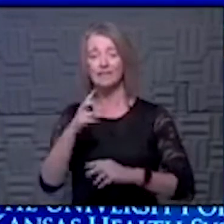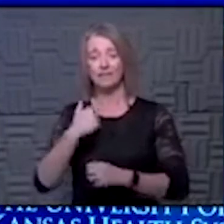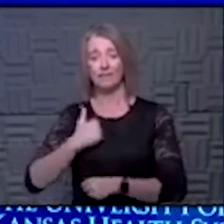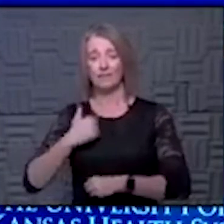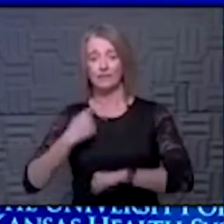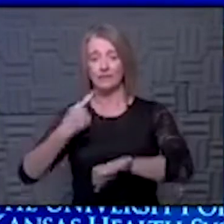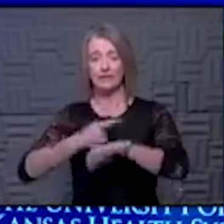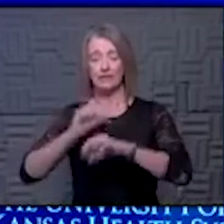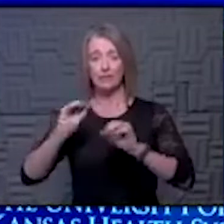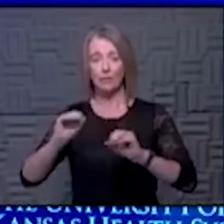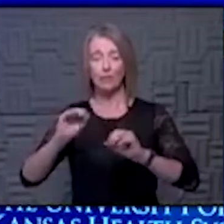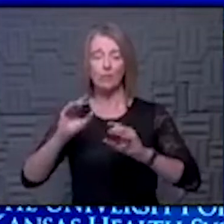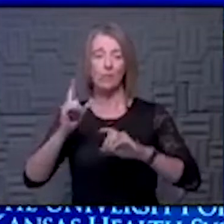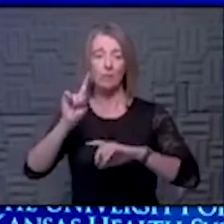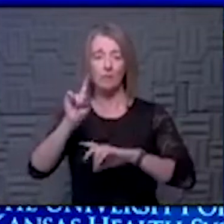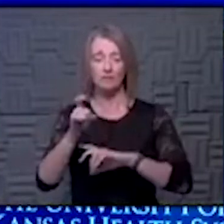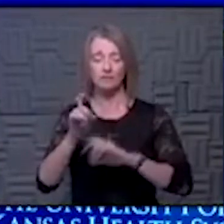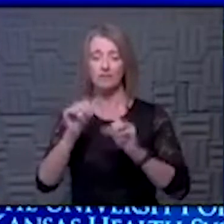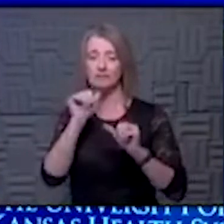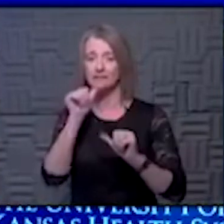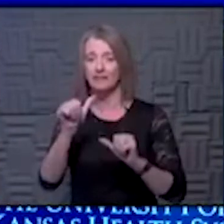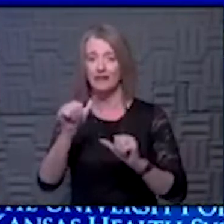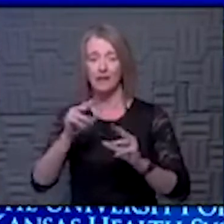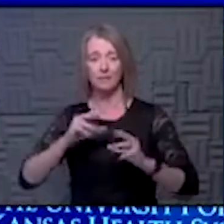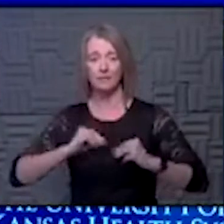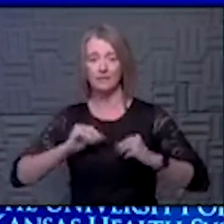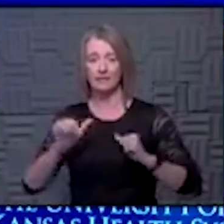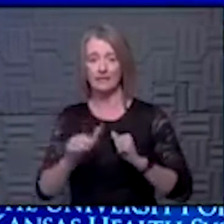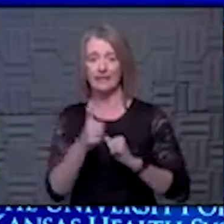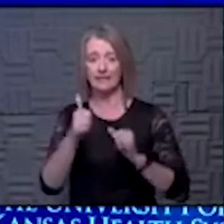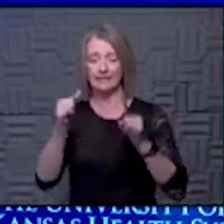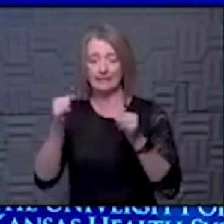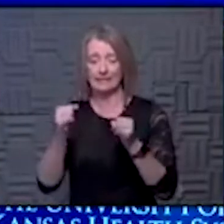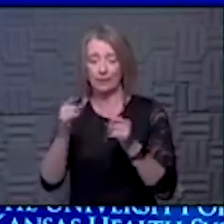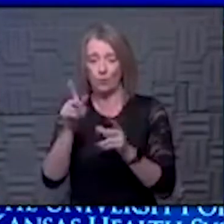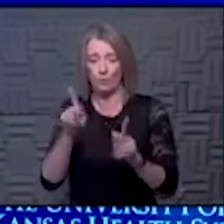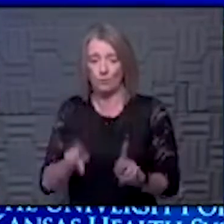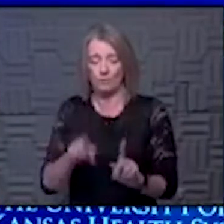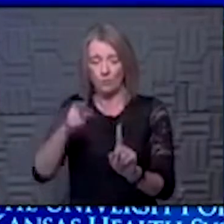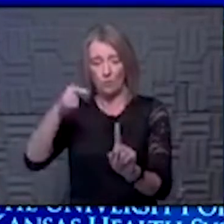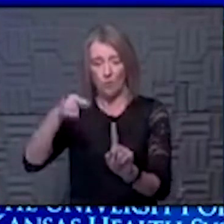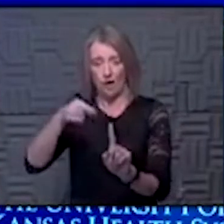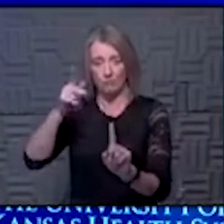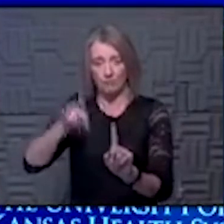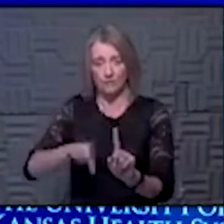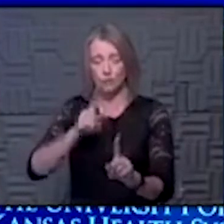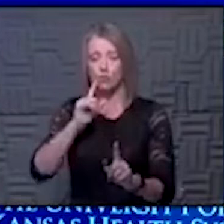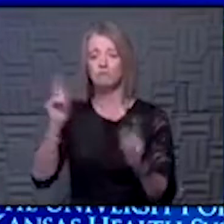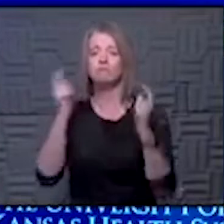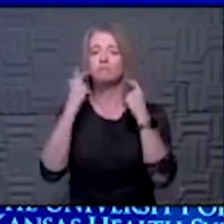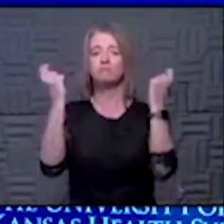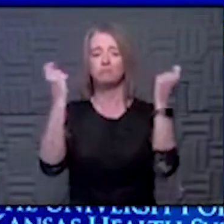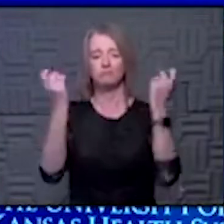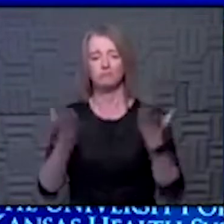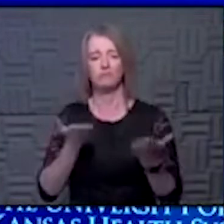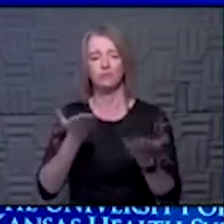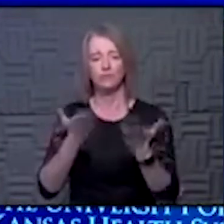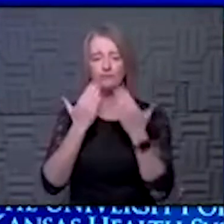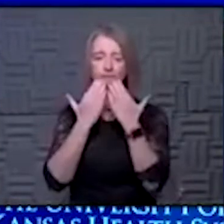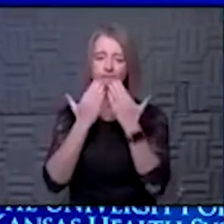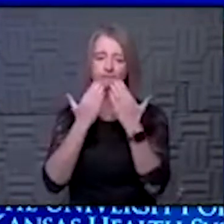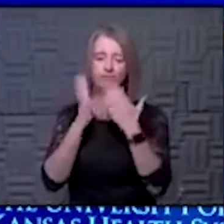say, has no apostrophe because it is not possessive to any single veteran or group of veterans. It's a day where we celebrate the service and